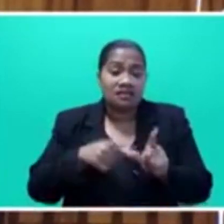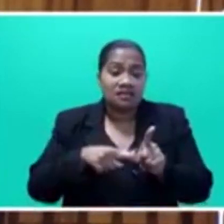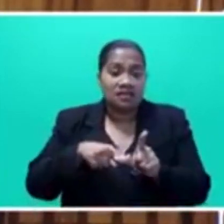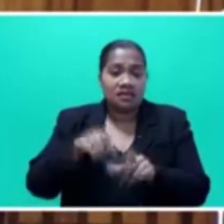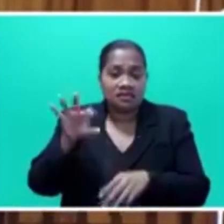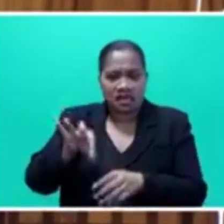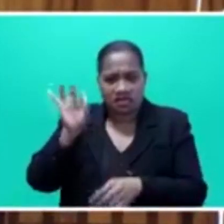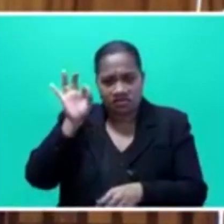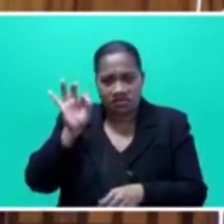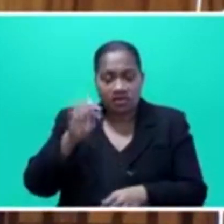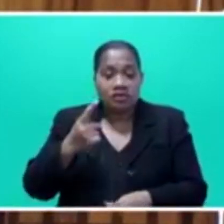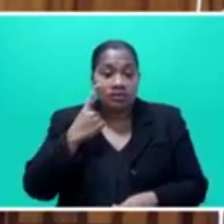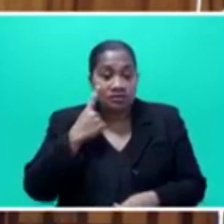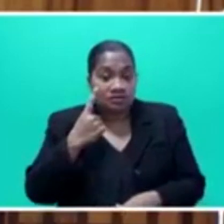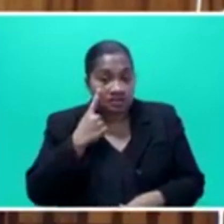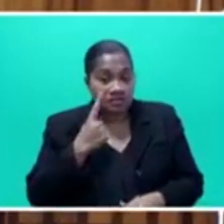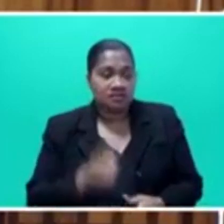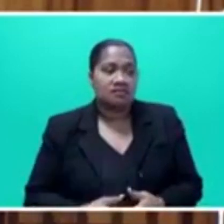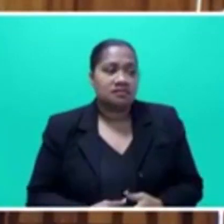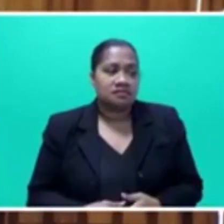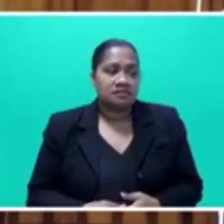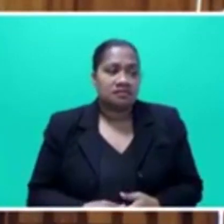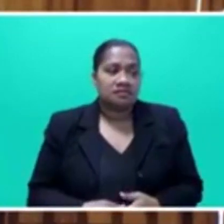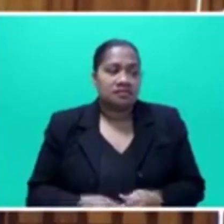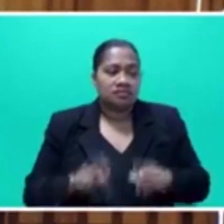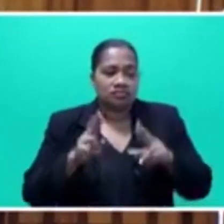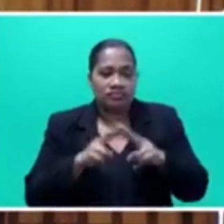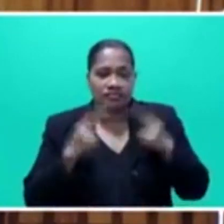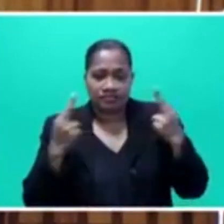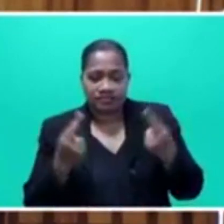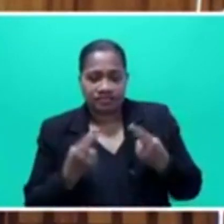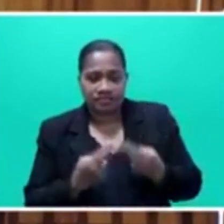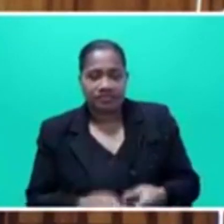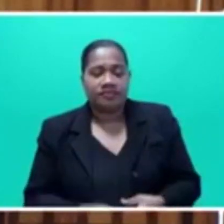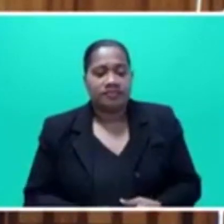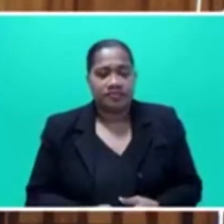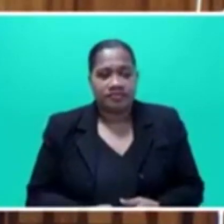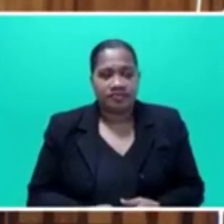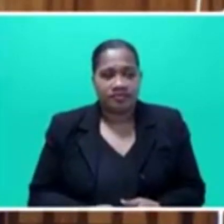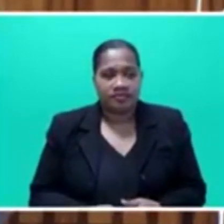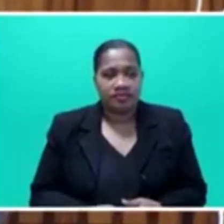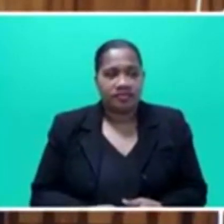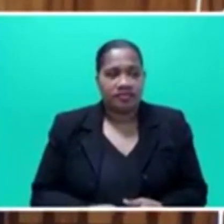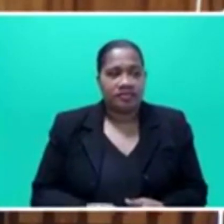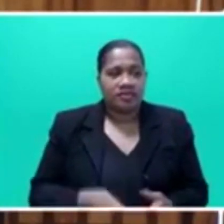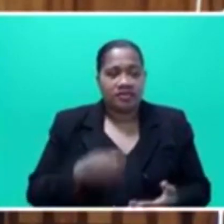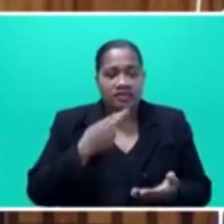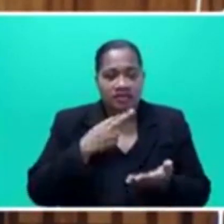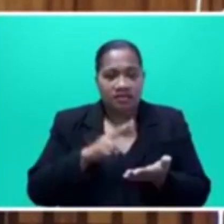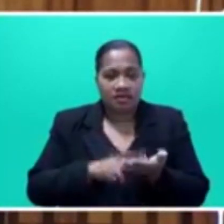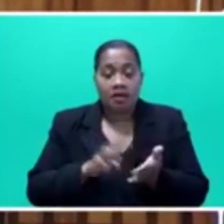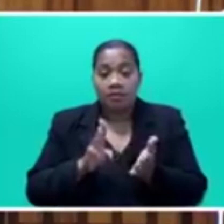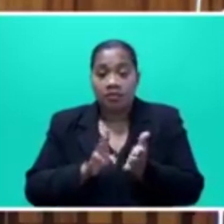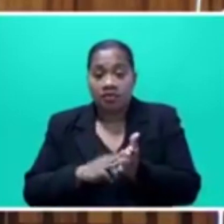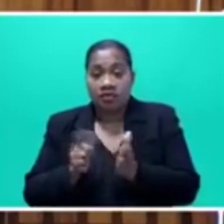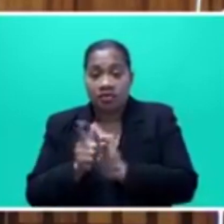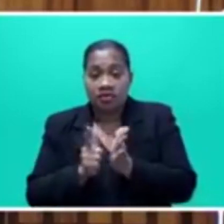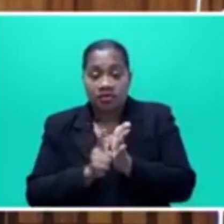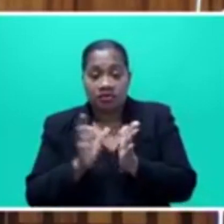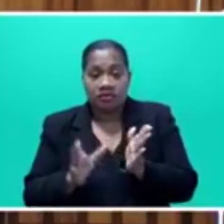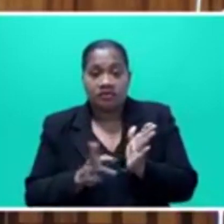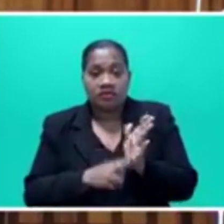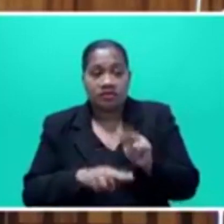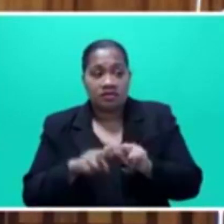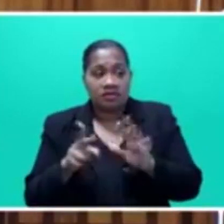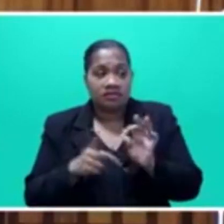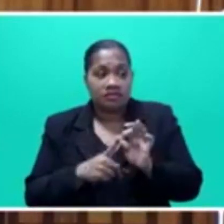to see the close quarter relationships. On record, Munro Lees are the lawyers for NFP, they no longer are. They're still